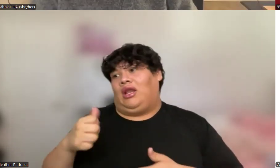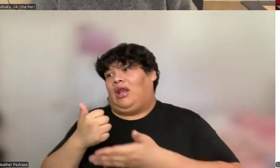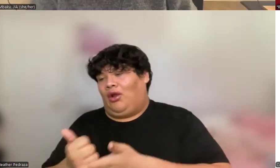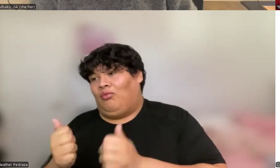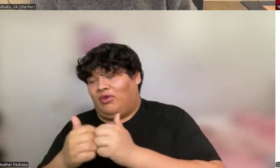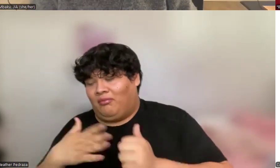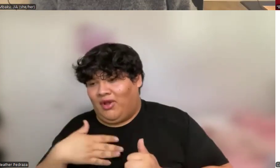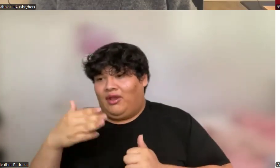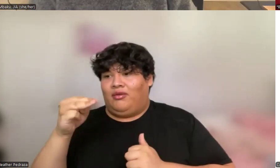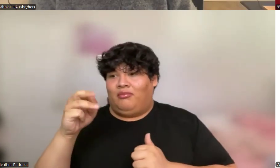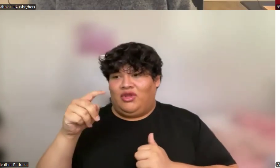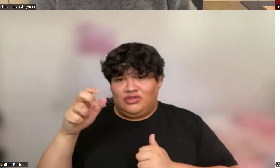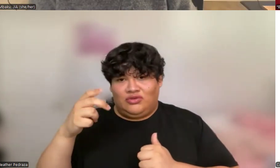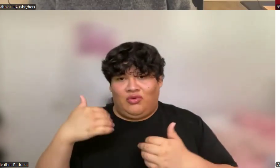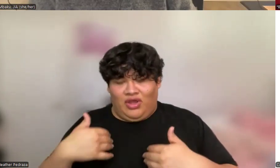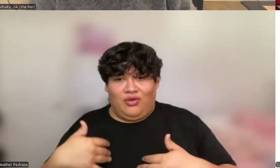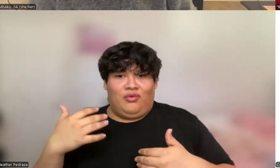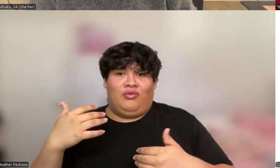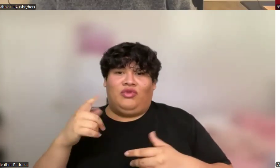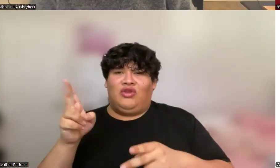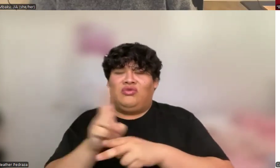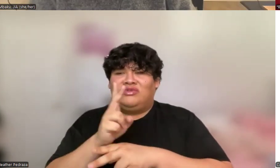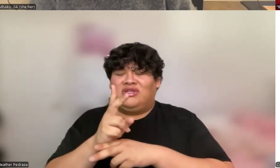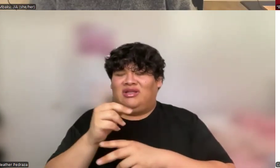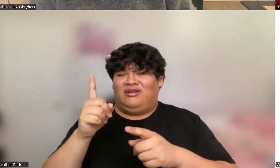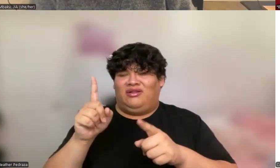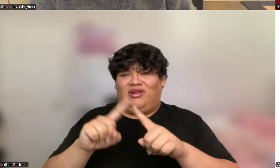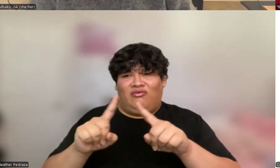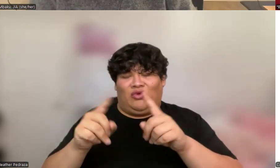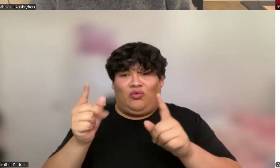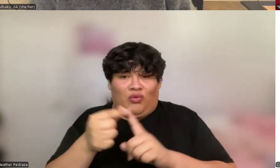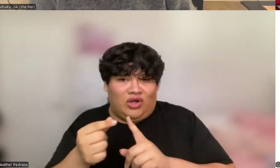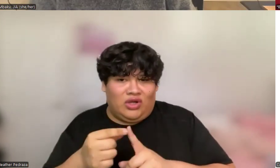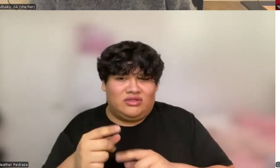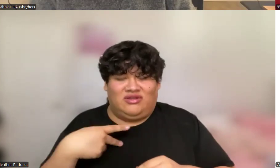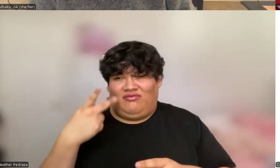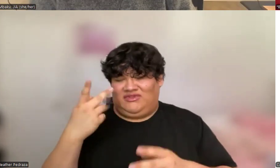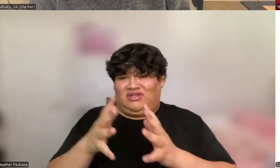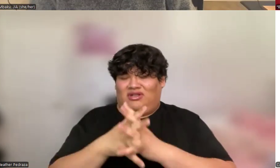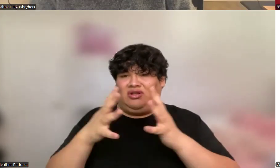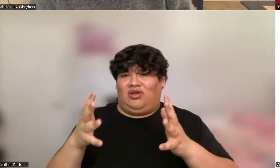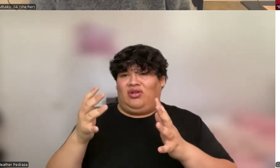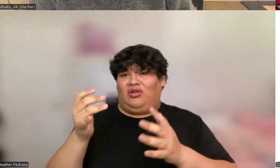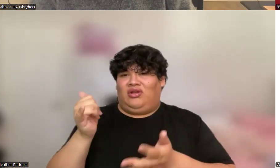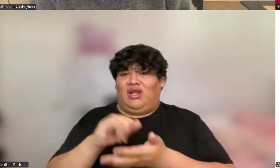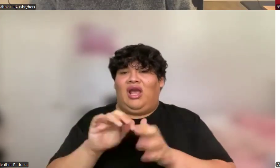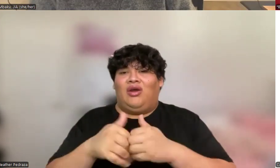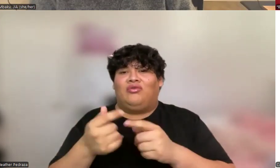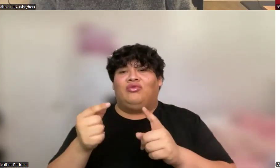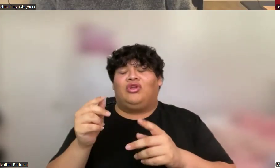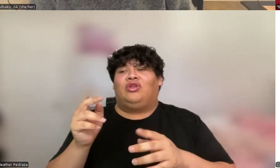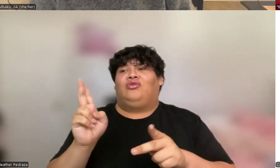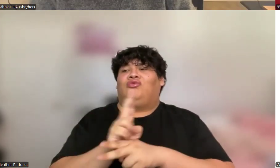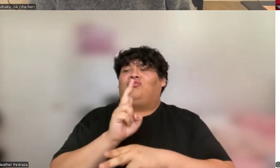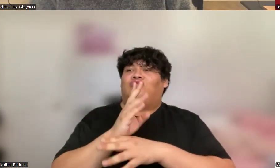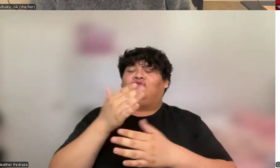health, or, they're using different terminology. And so I see that a lot as our work in terms of how do we actually use clear